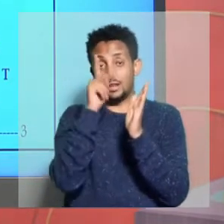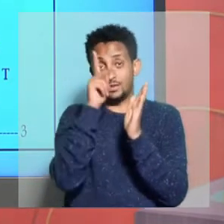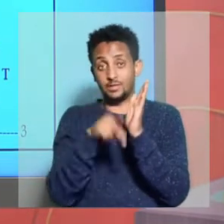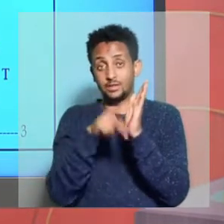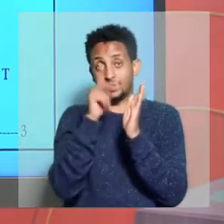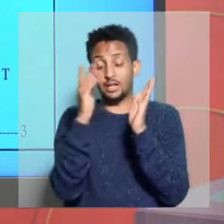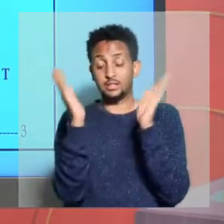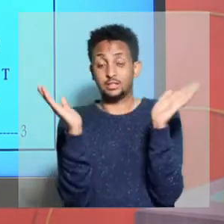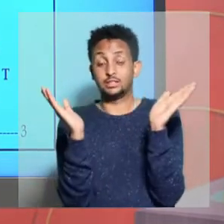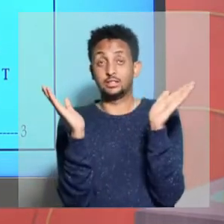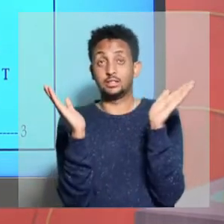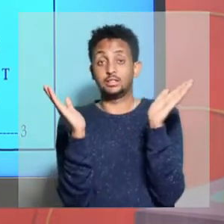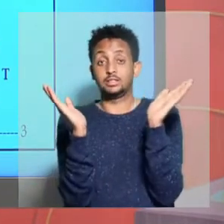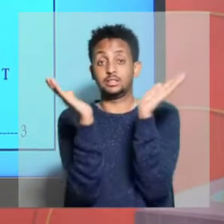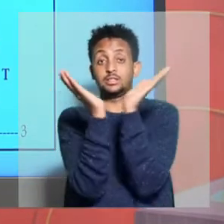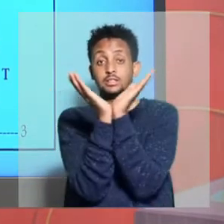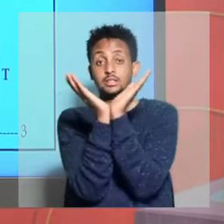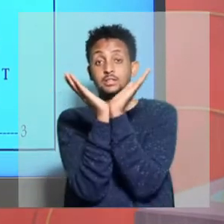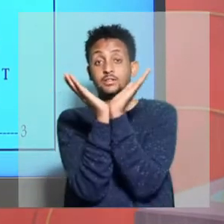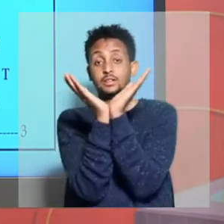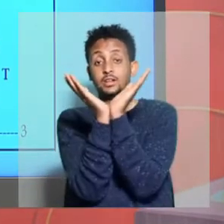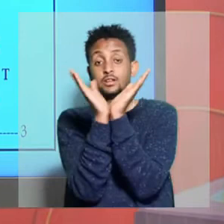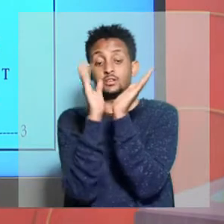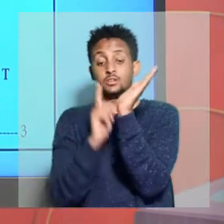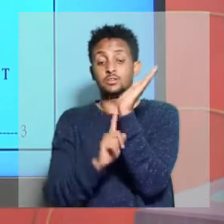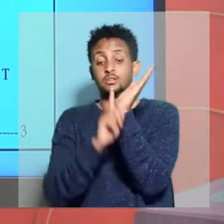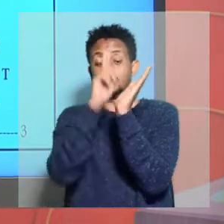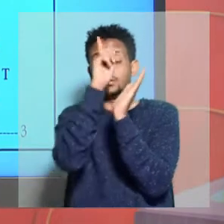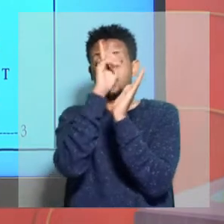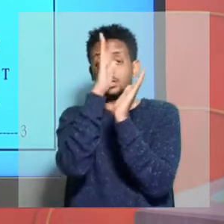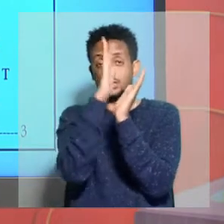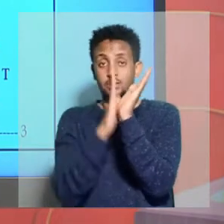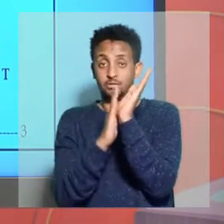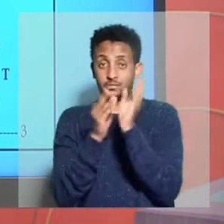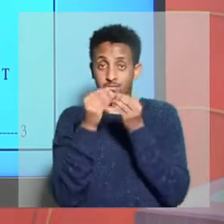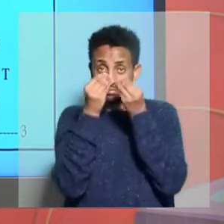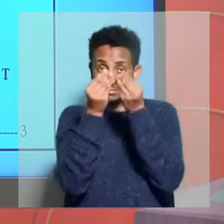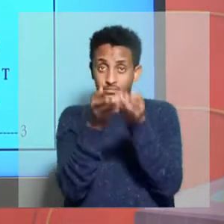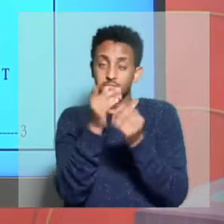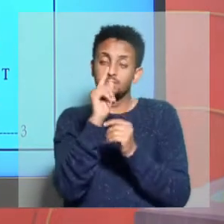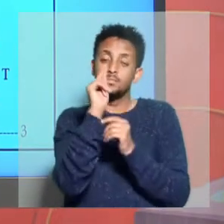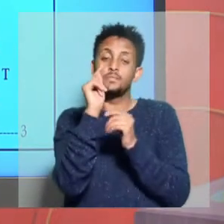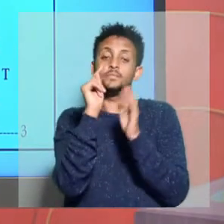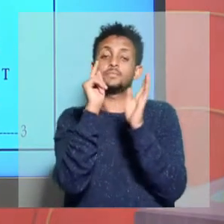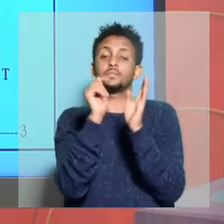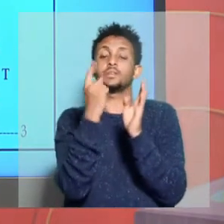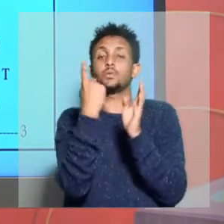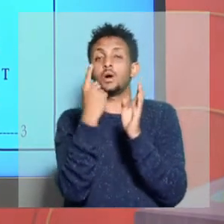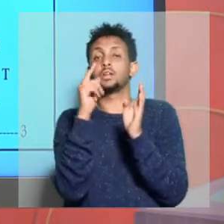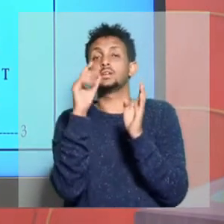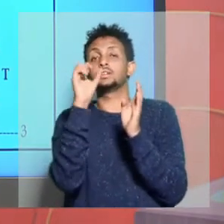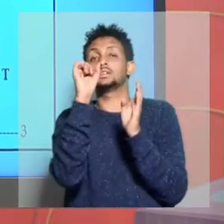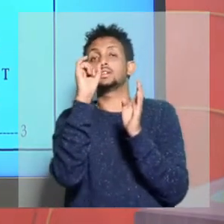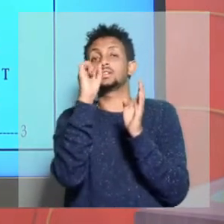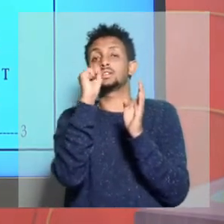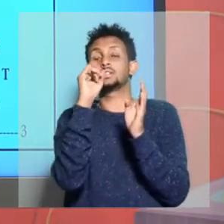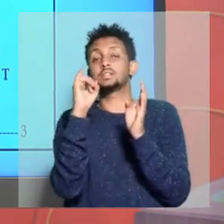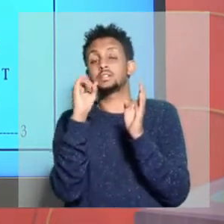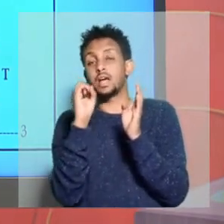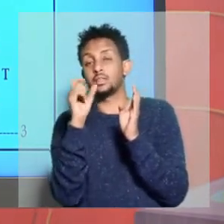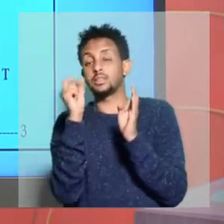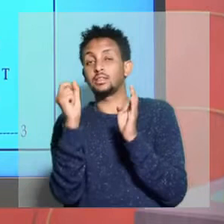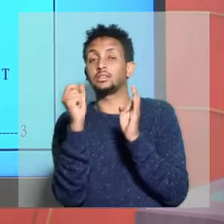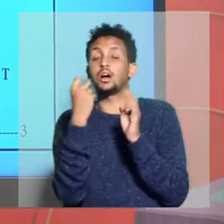The vertical component of this force and the vertical component of this force can be given as T1 sine theta 1 and